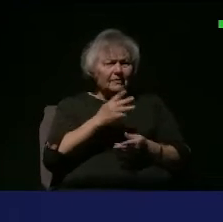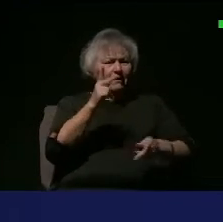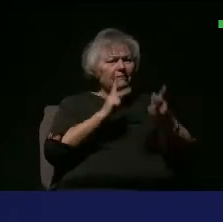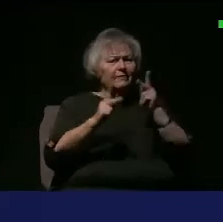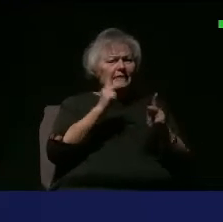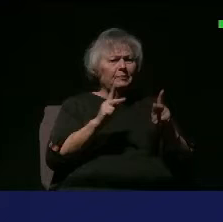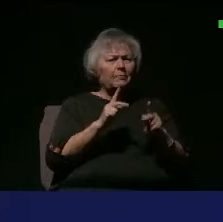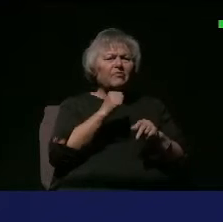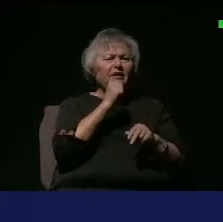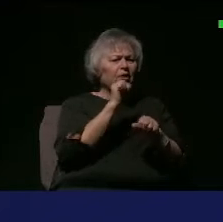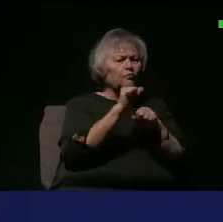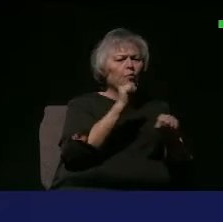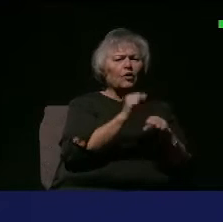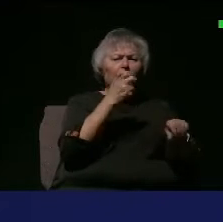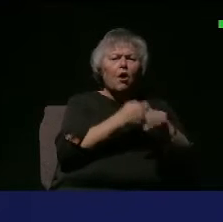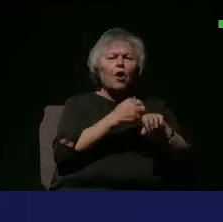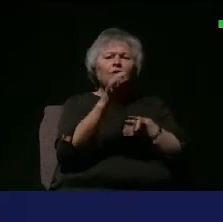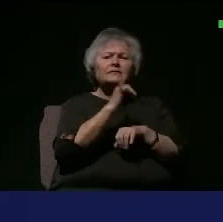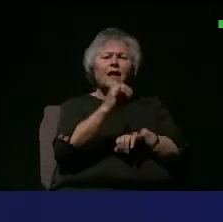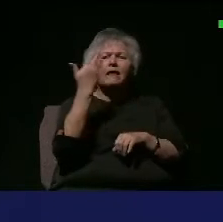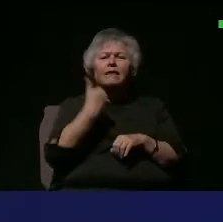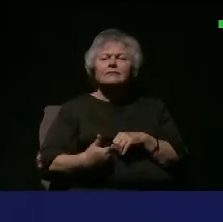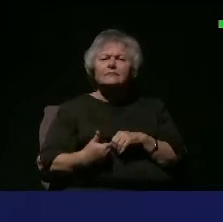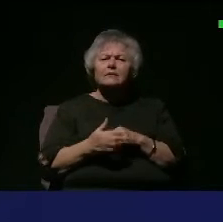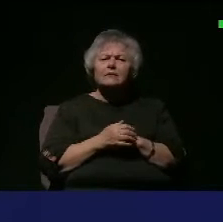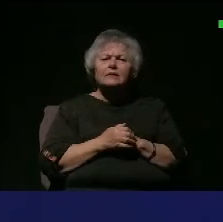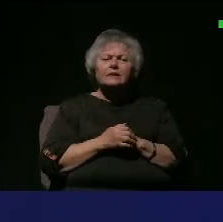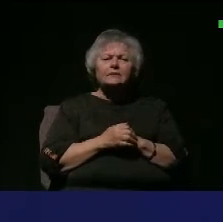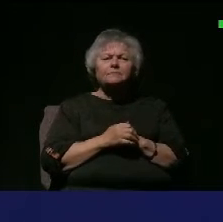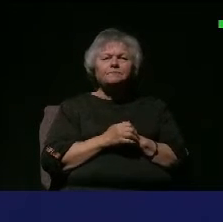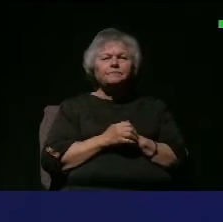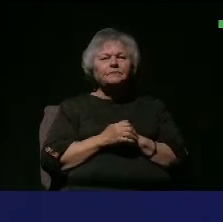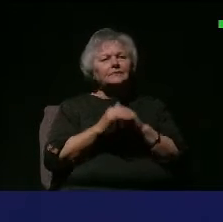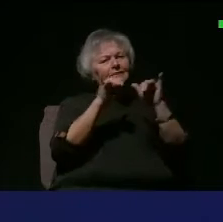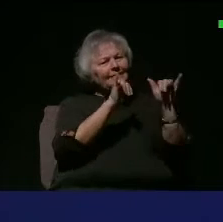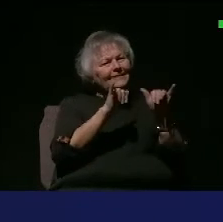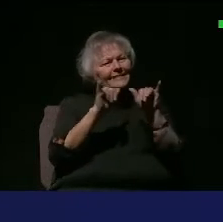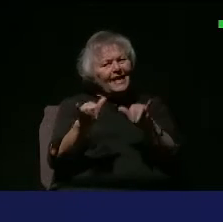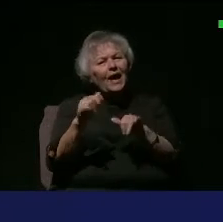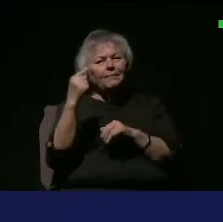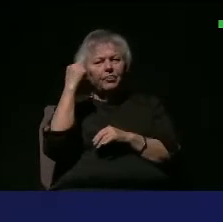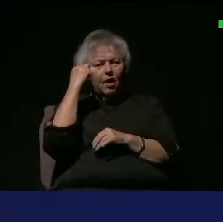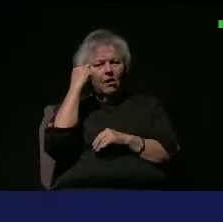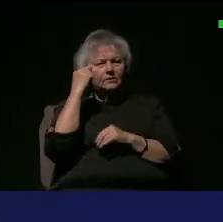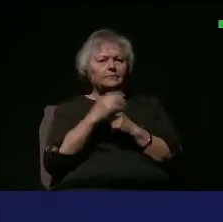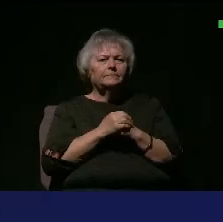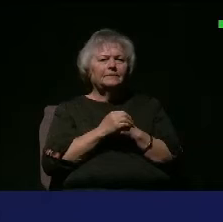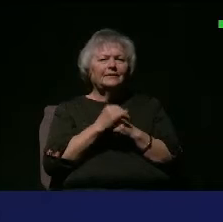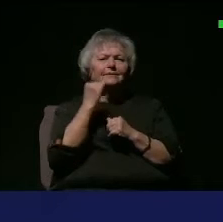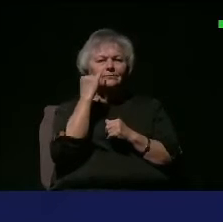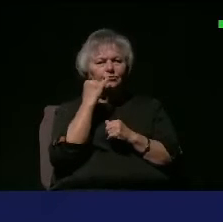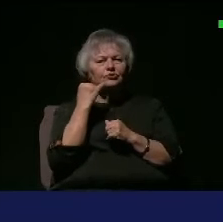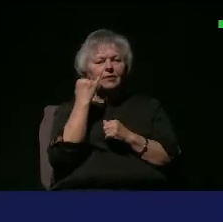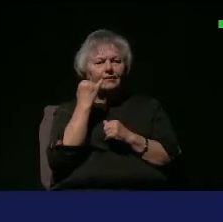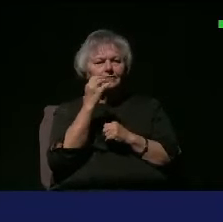as we did." See, this is the same thought. It's the eye of envy and instead of the overwhelming